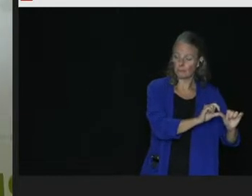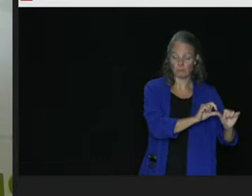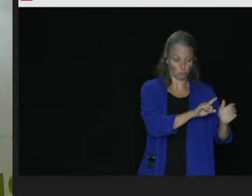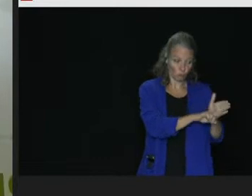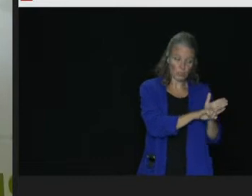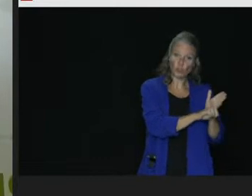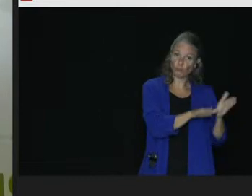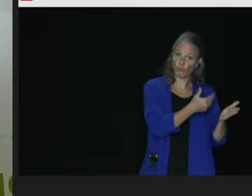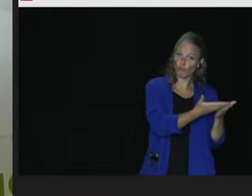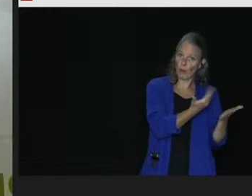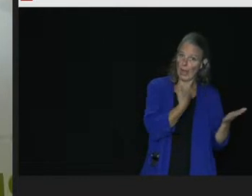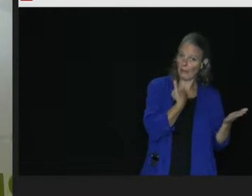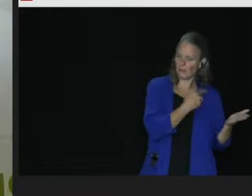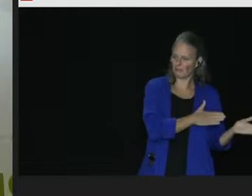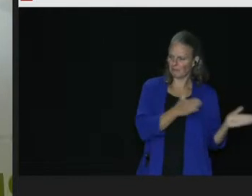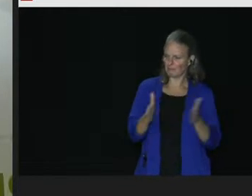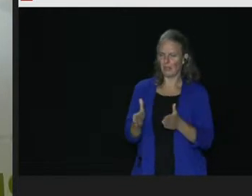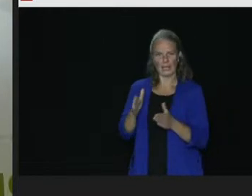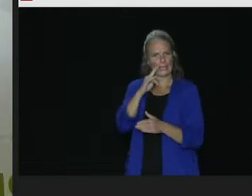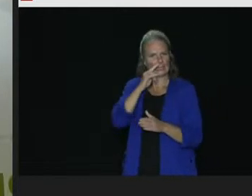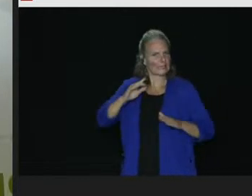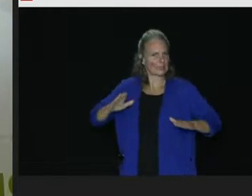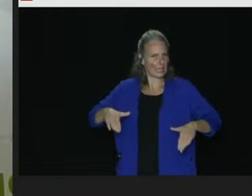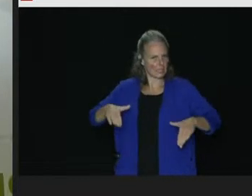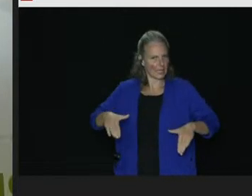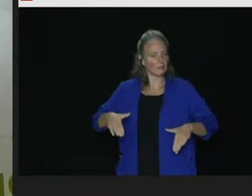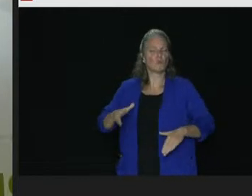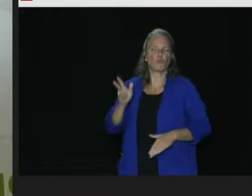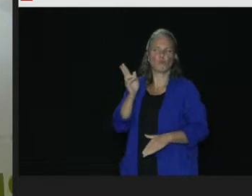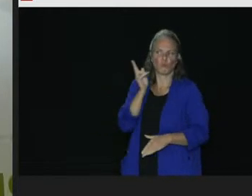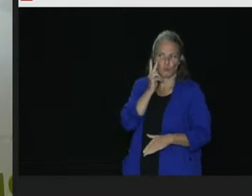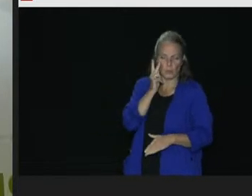vaccines offer the next